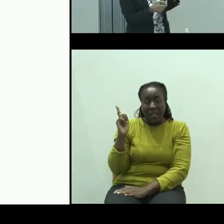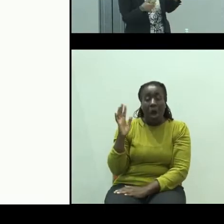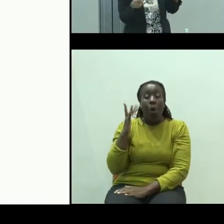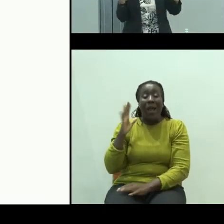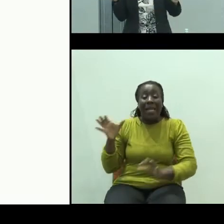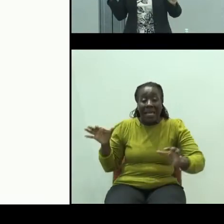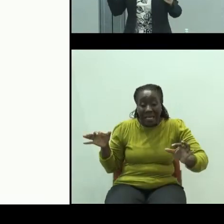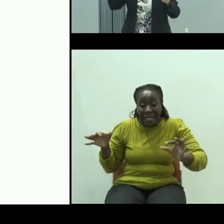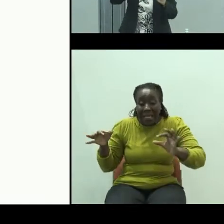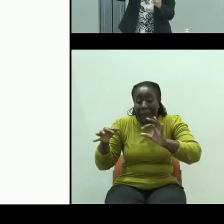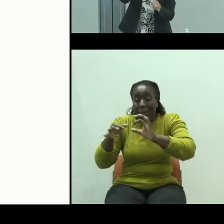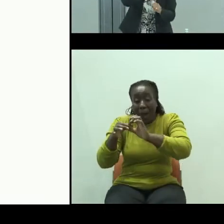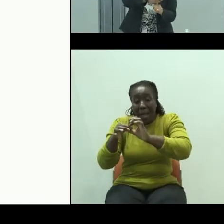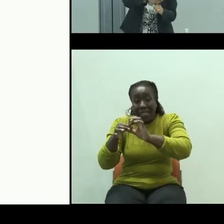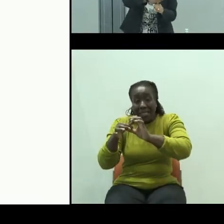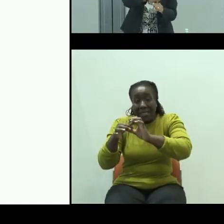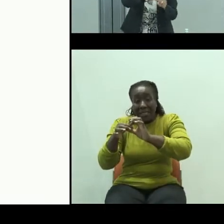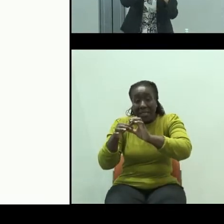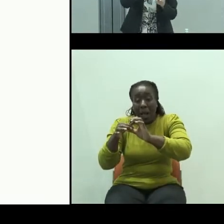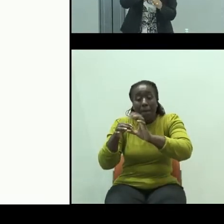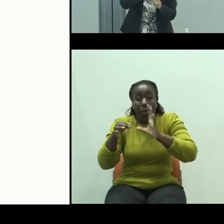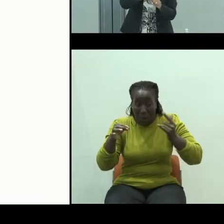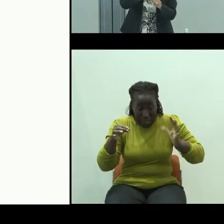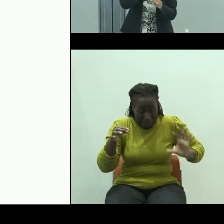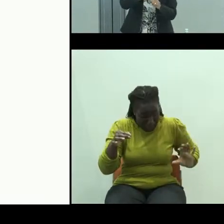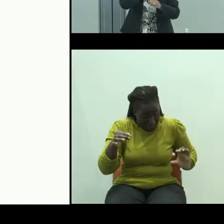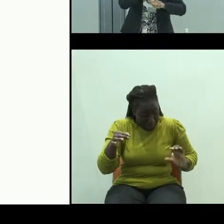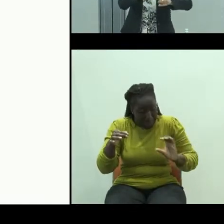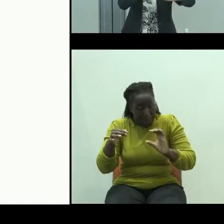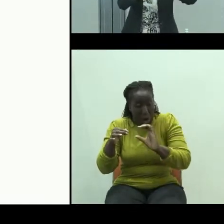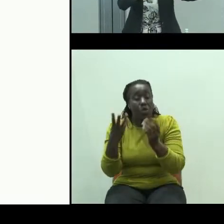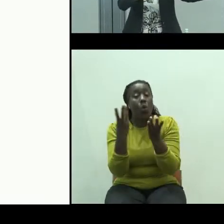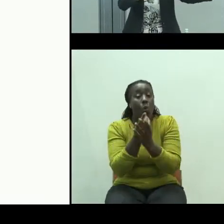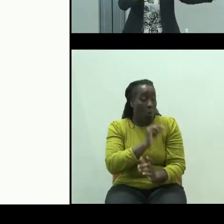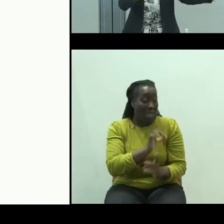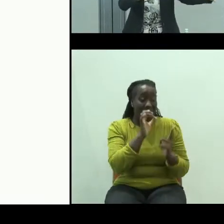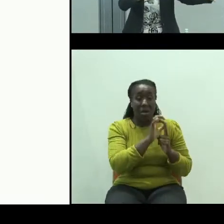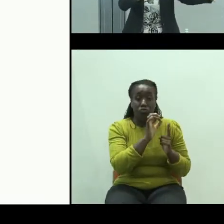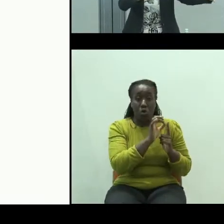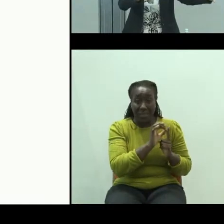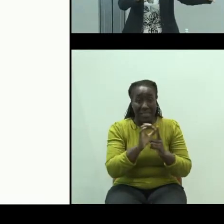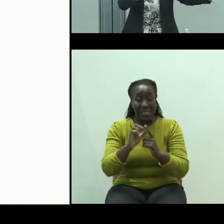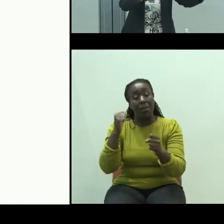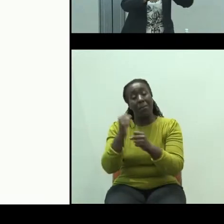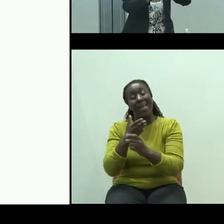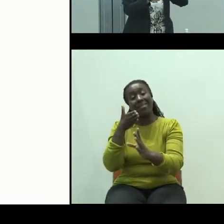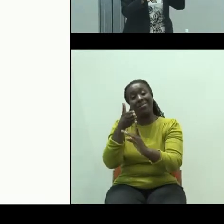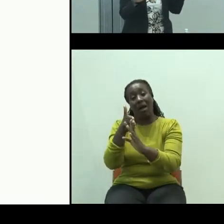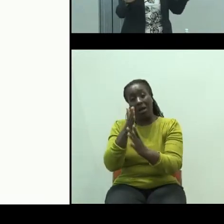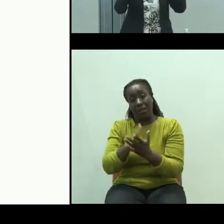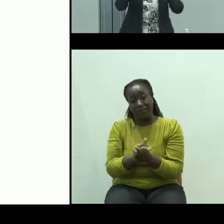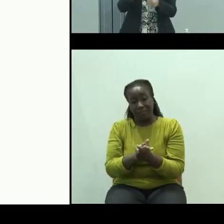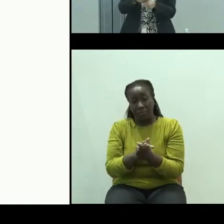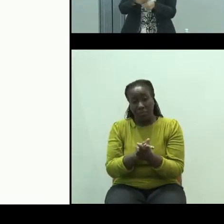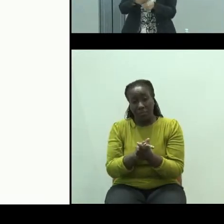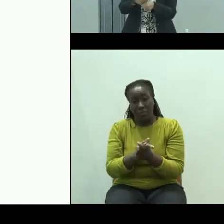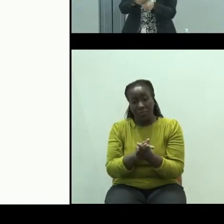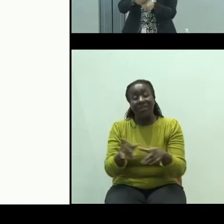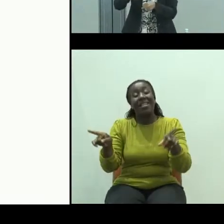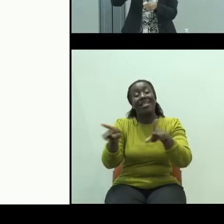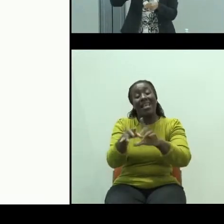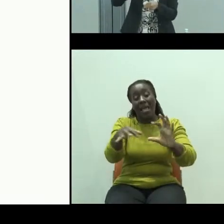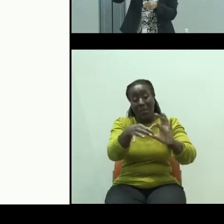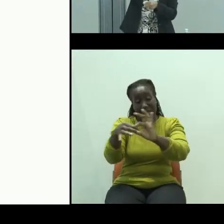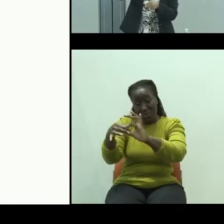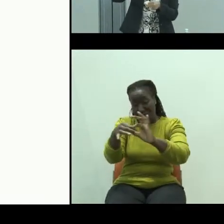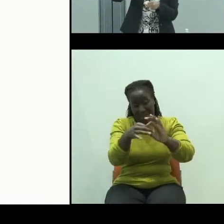it actually brings with it the protein that we need in order to make our target. The same interaction happens